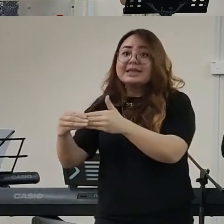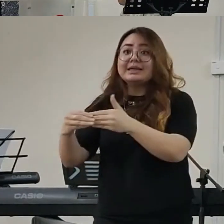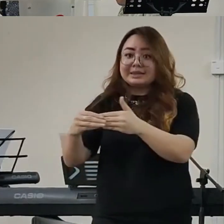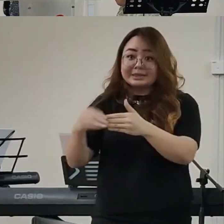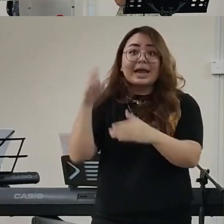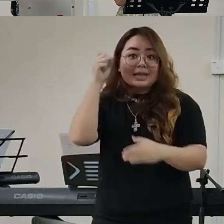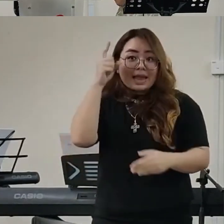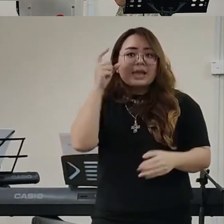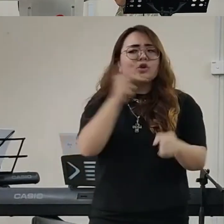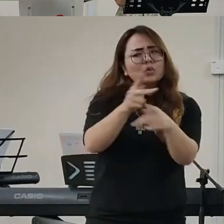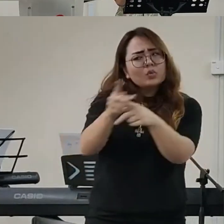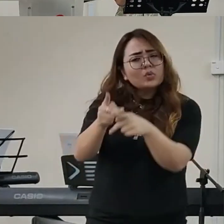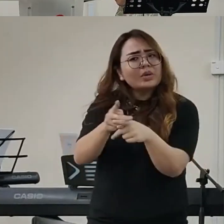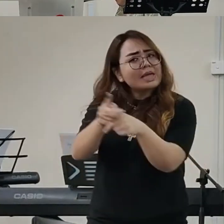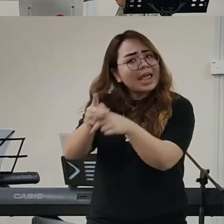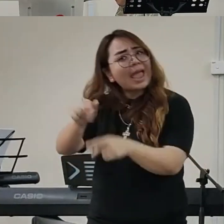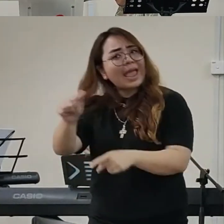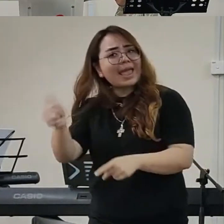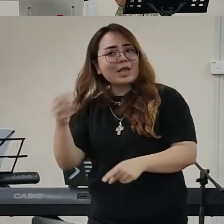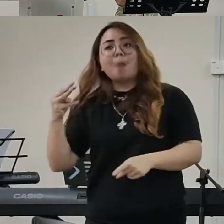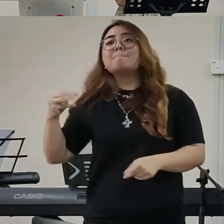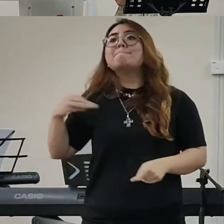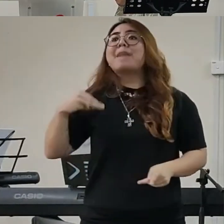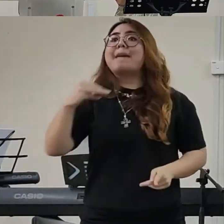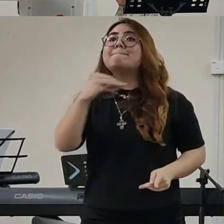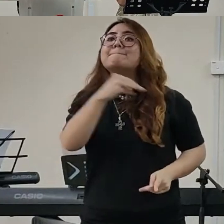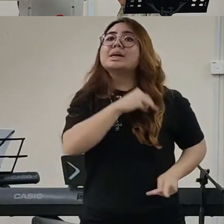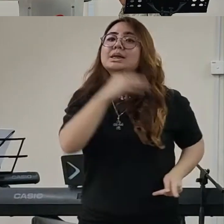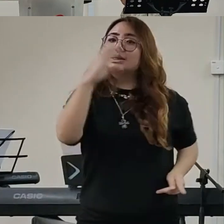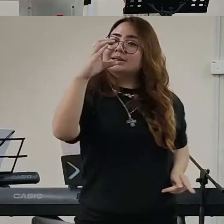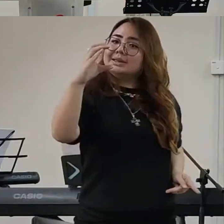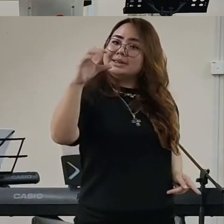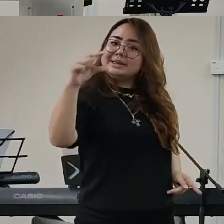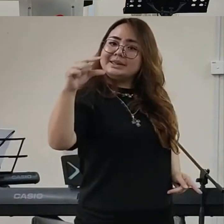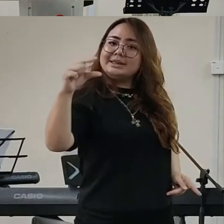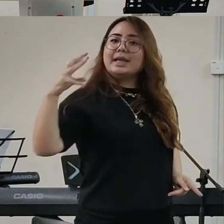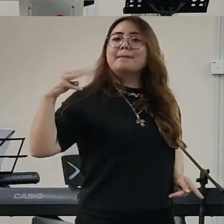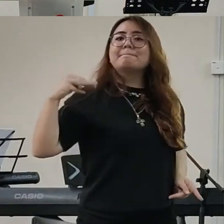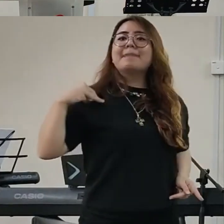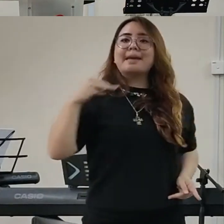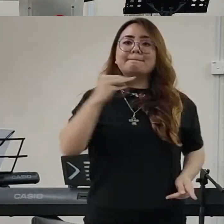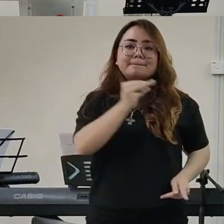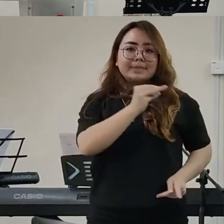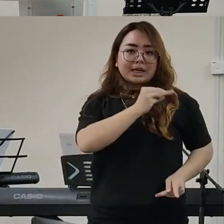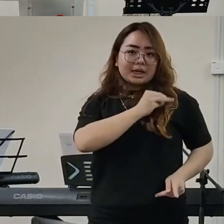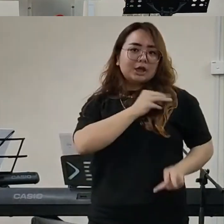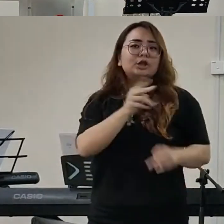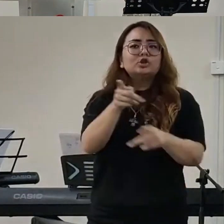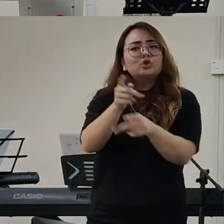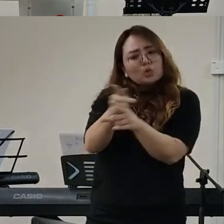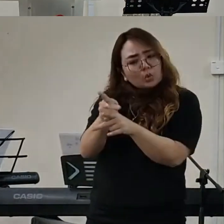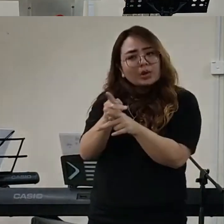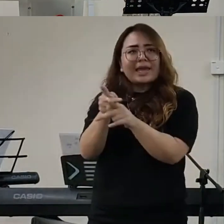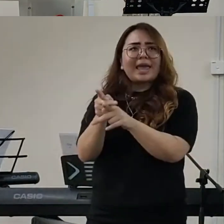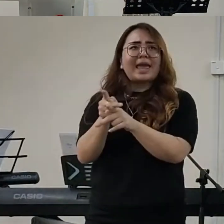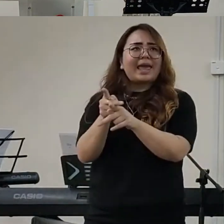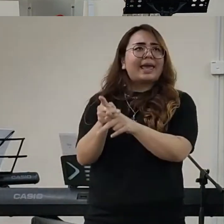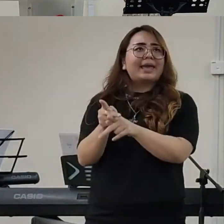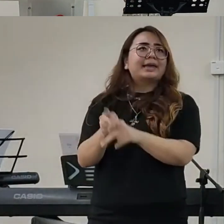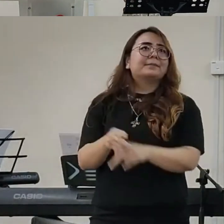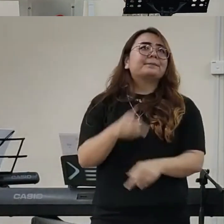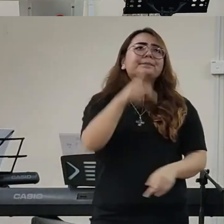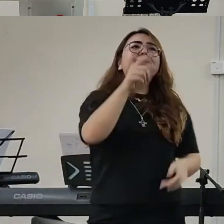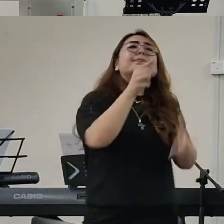Verse 2b. Woe! Woe means like curse. Woe!Watch